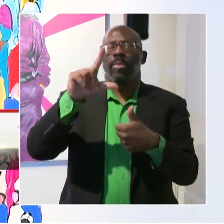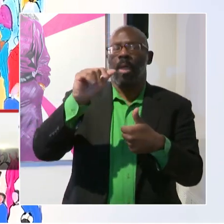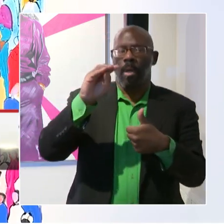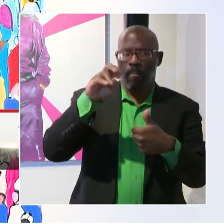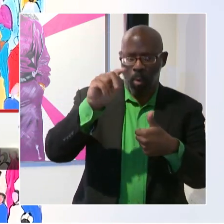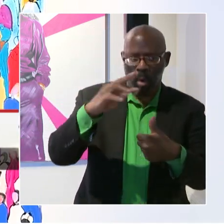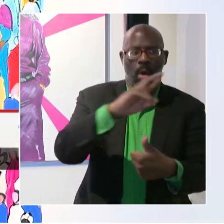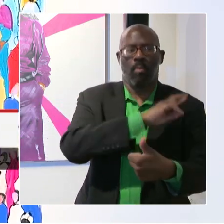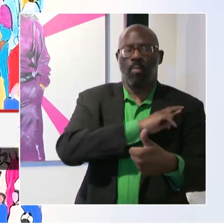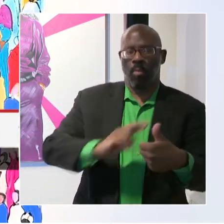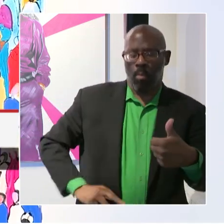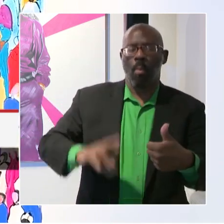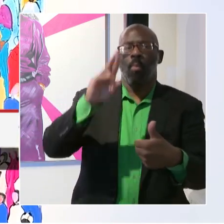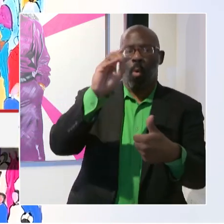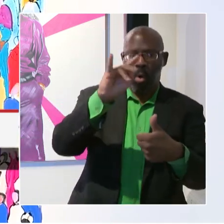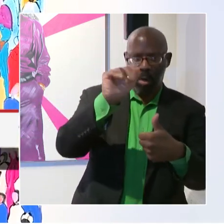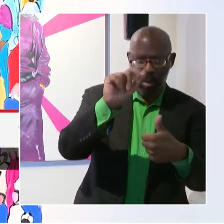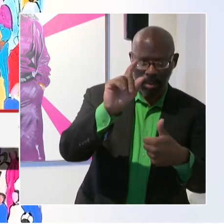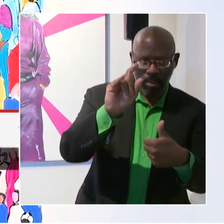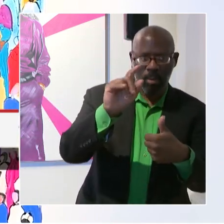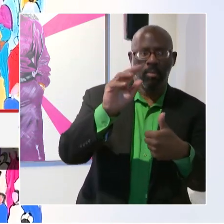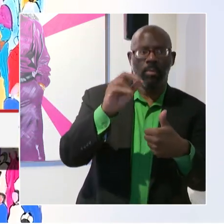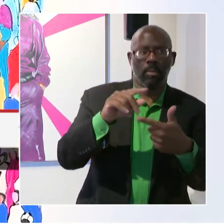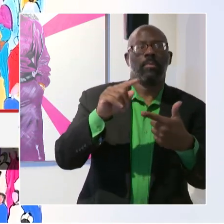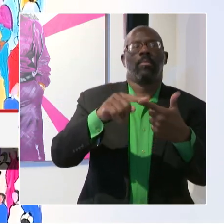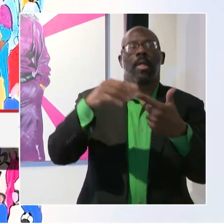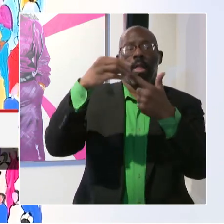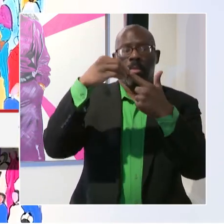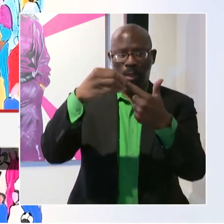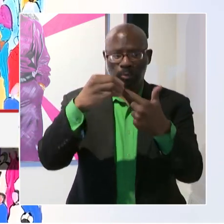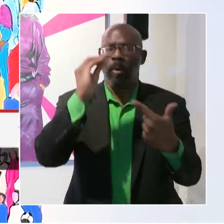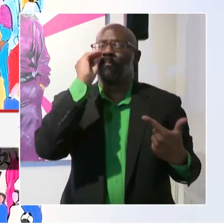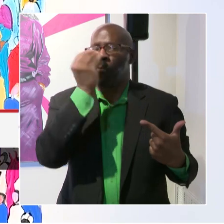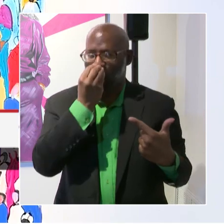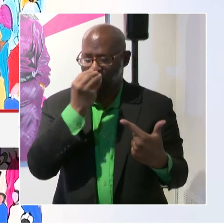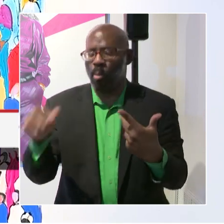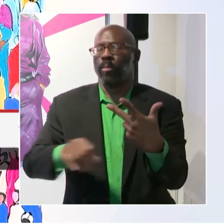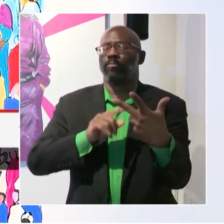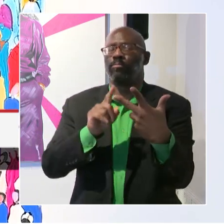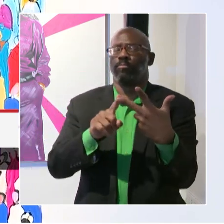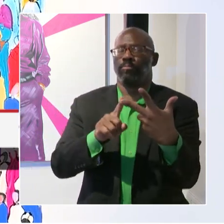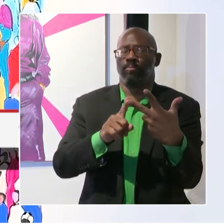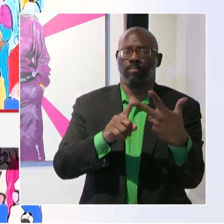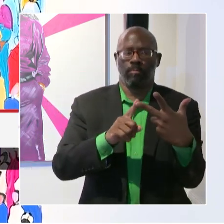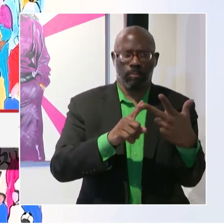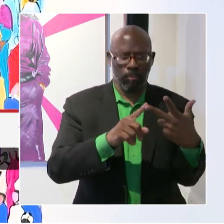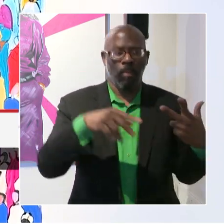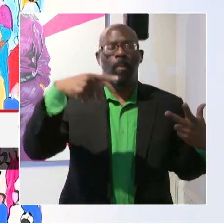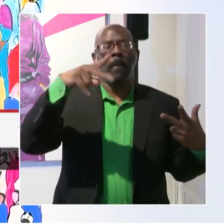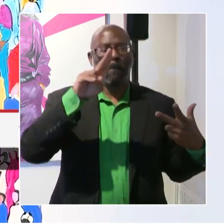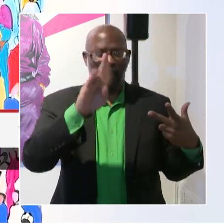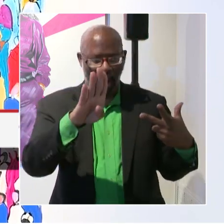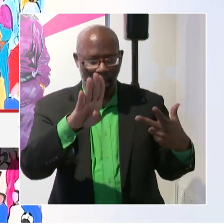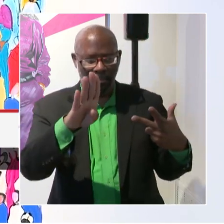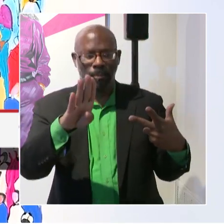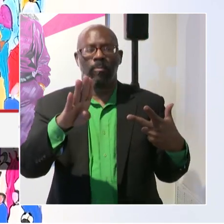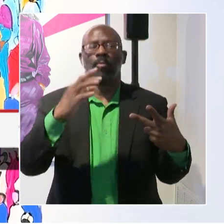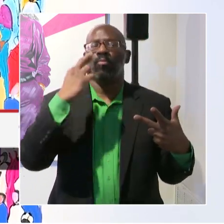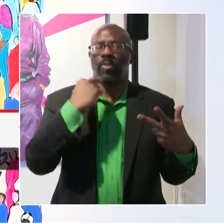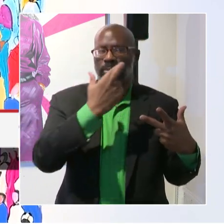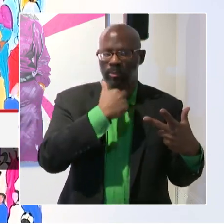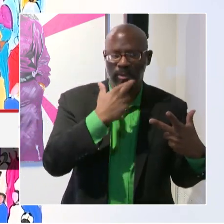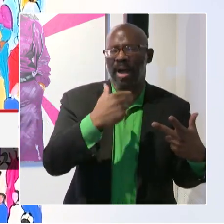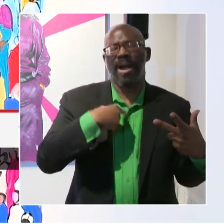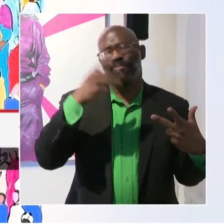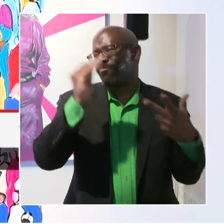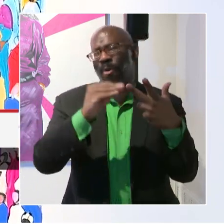And I always say that a good mark of a good public investment is not just the direct grant that went to a